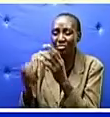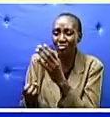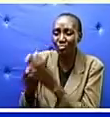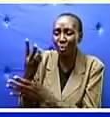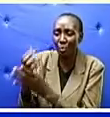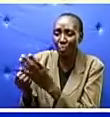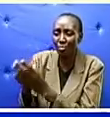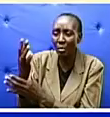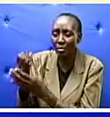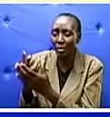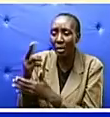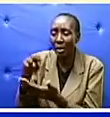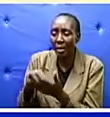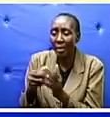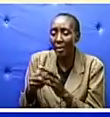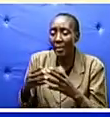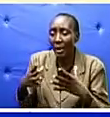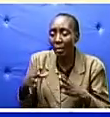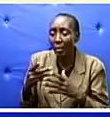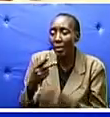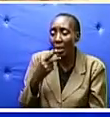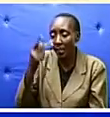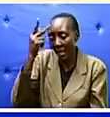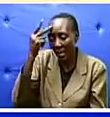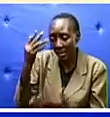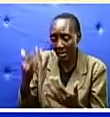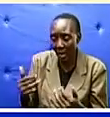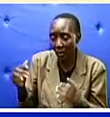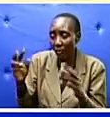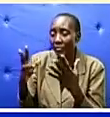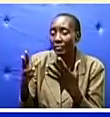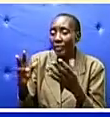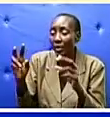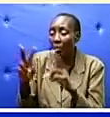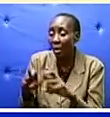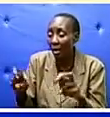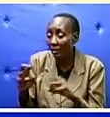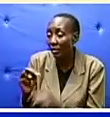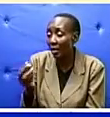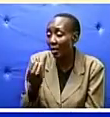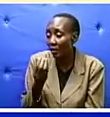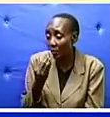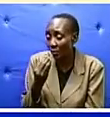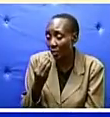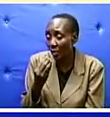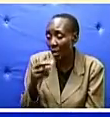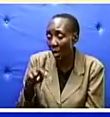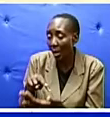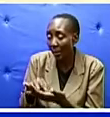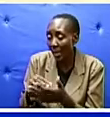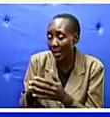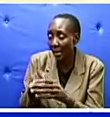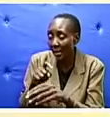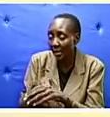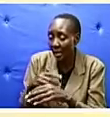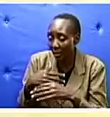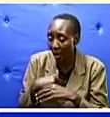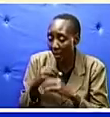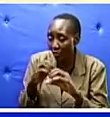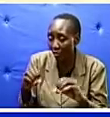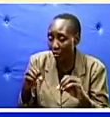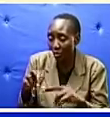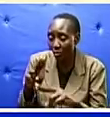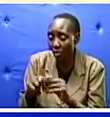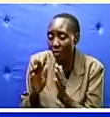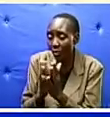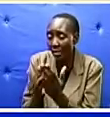that parents were looking for something to put into the table. So they didn't have that time to have a conversation with their...